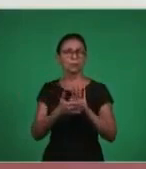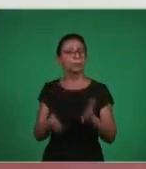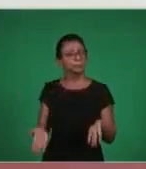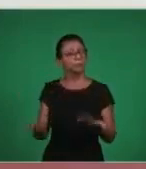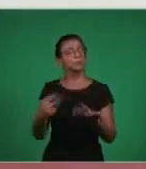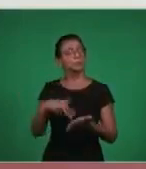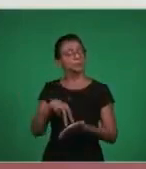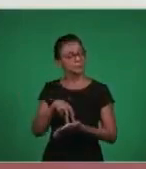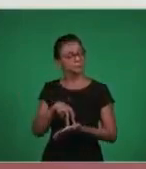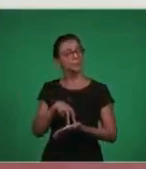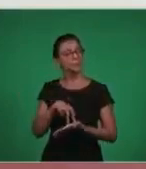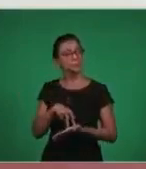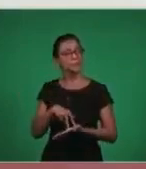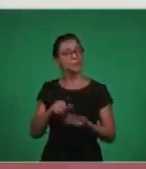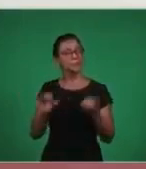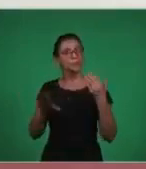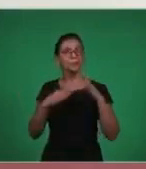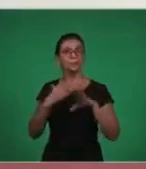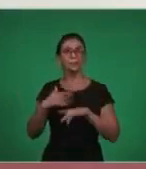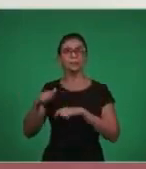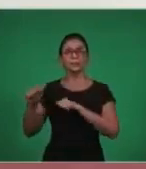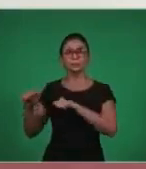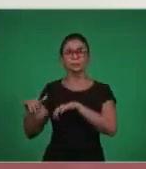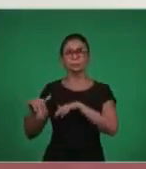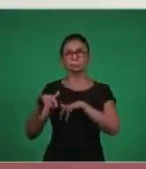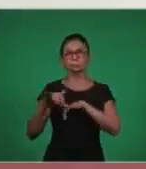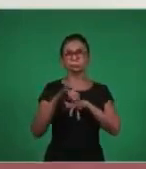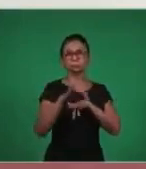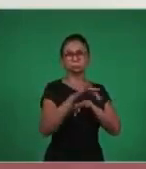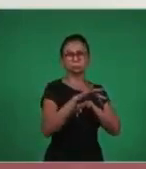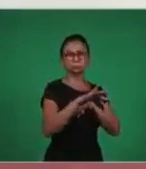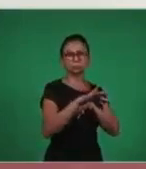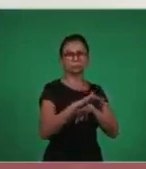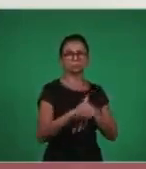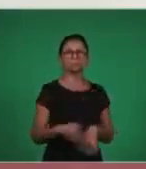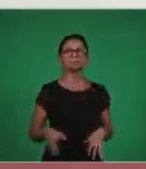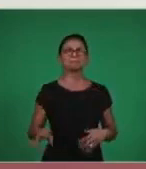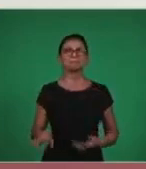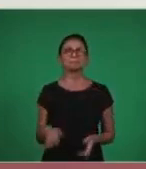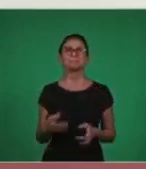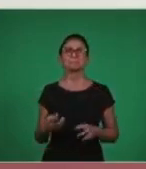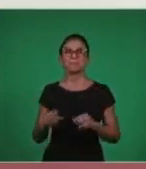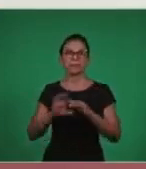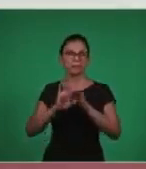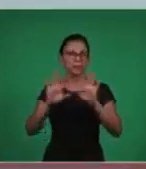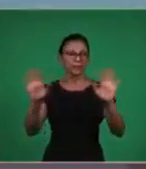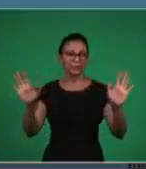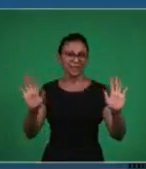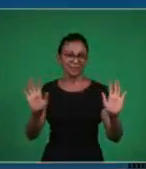comfortably. We're going to sing a song, and you stand and you can go out.